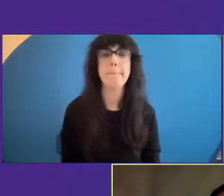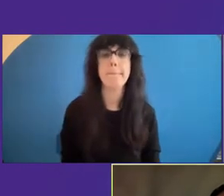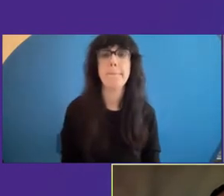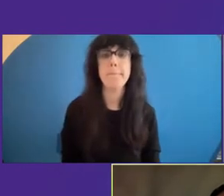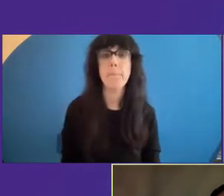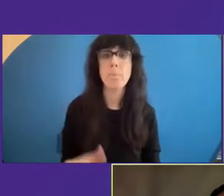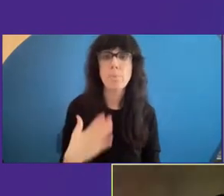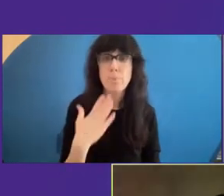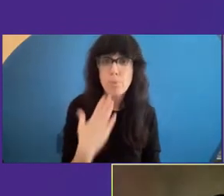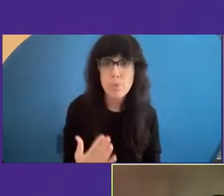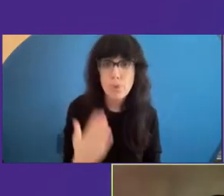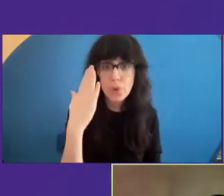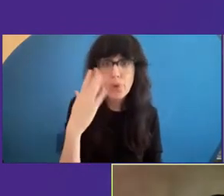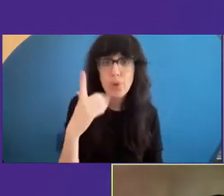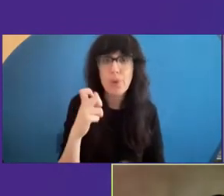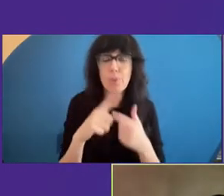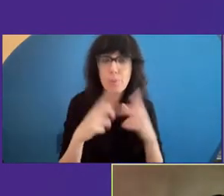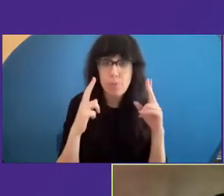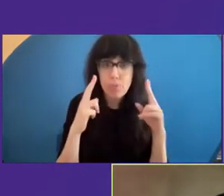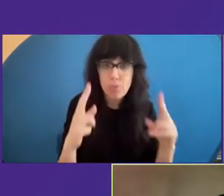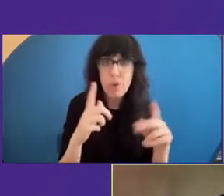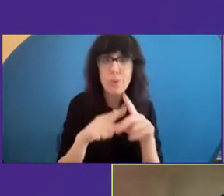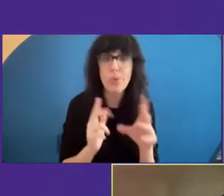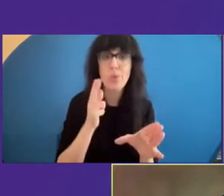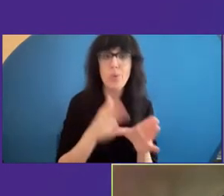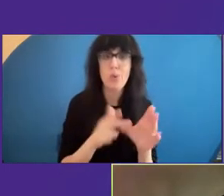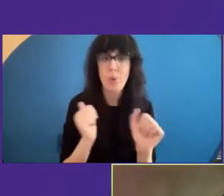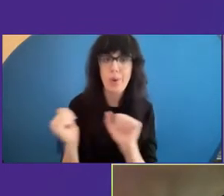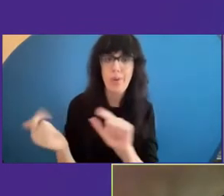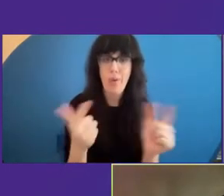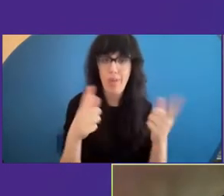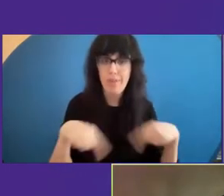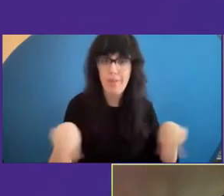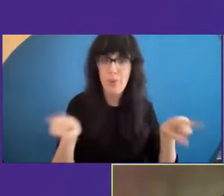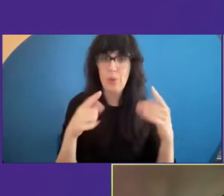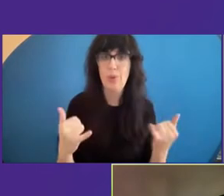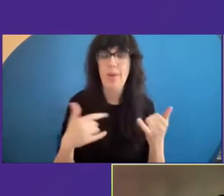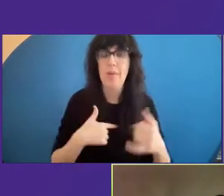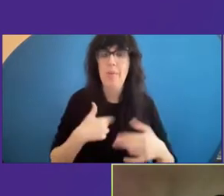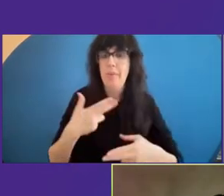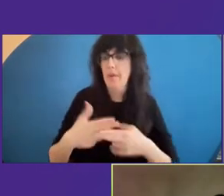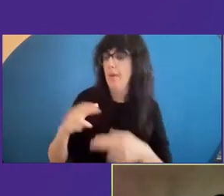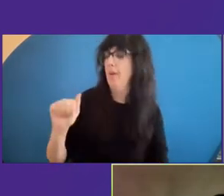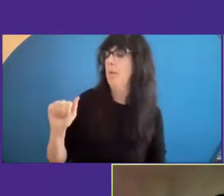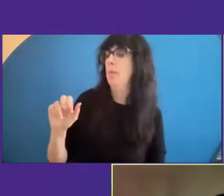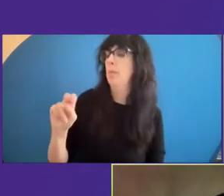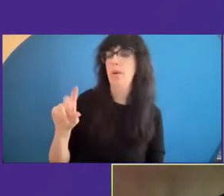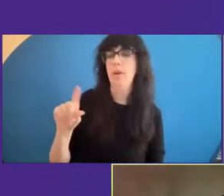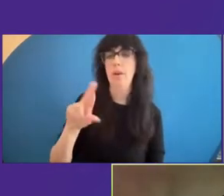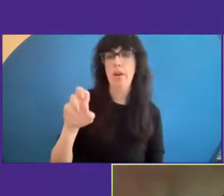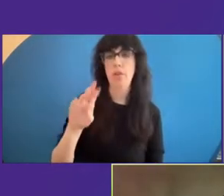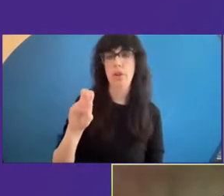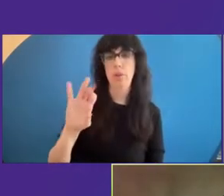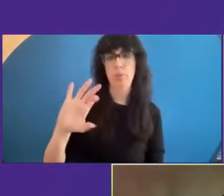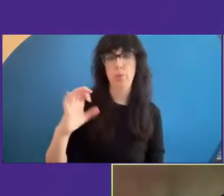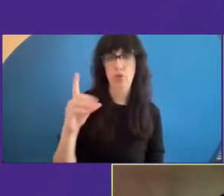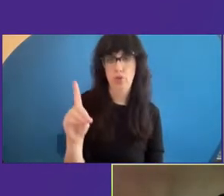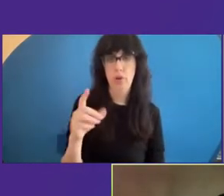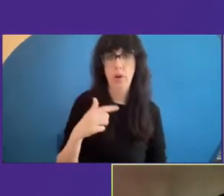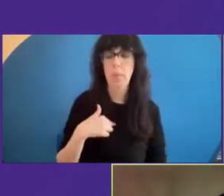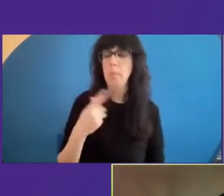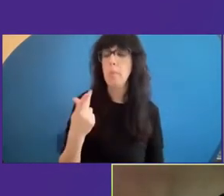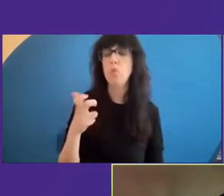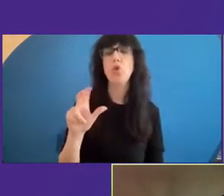Good morning. It is an honor to be with you all this morning. My name is Andre Bouchard. My pronouns are he,